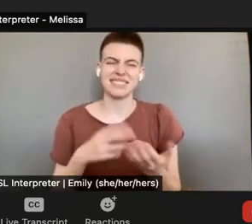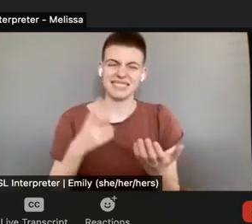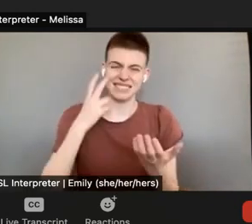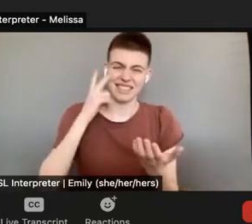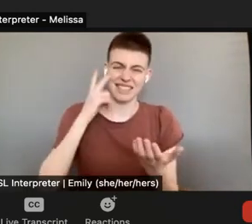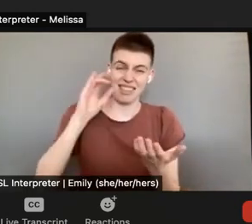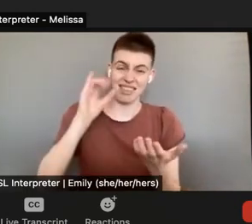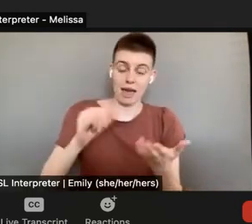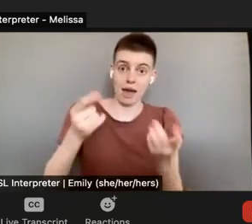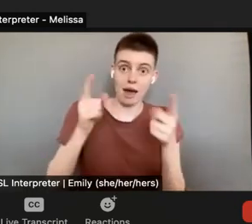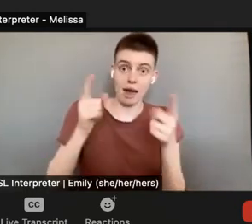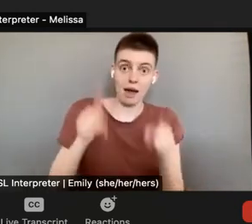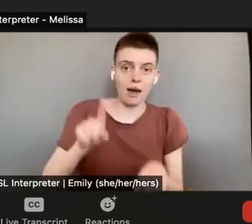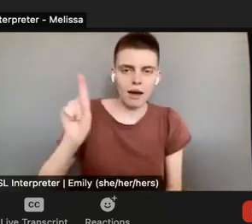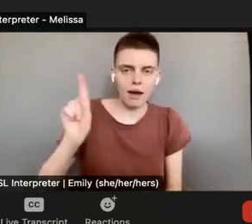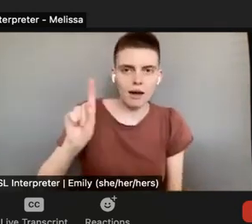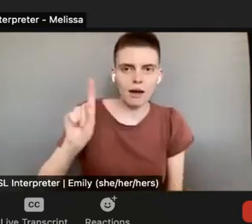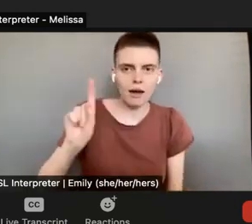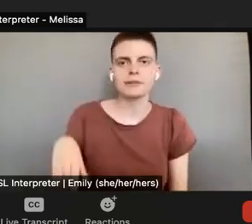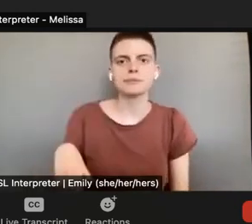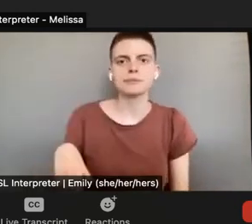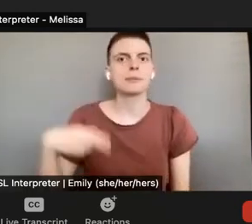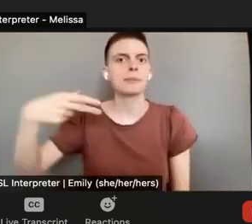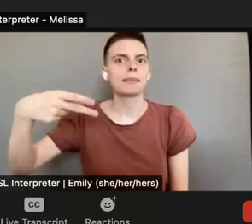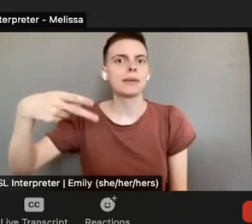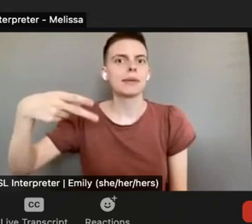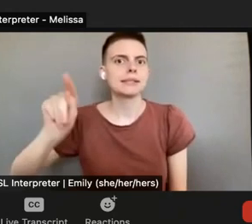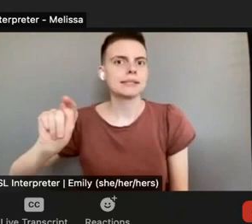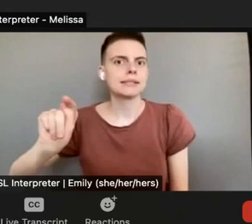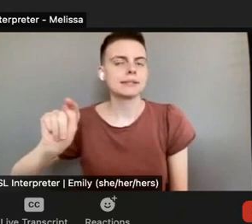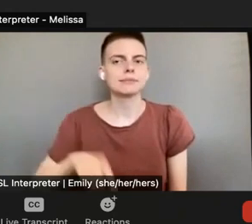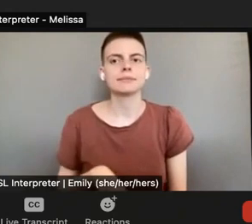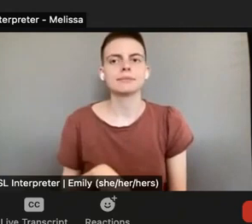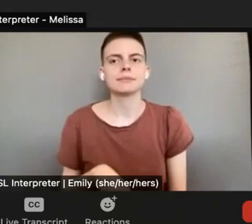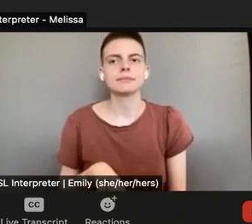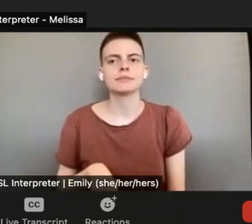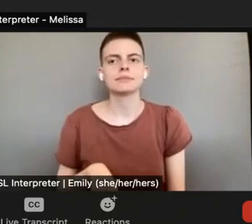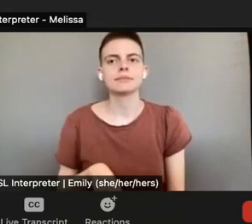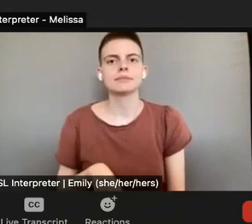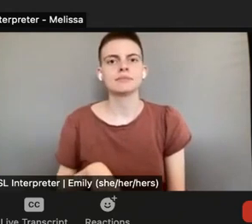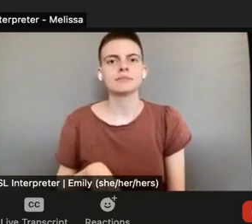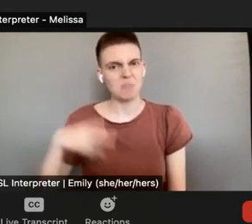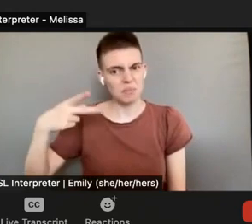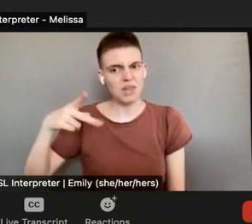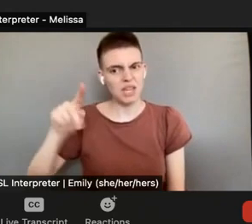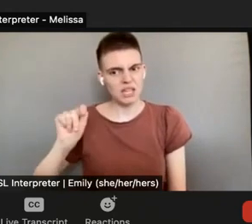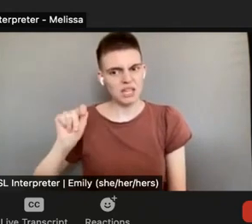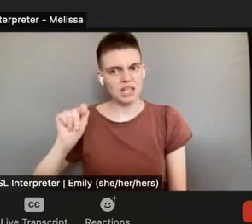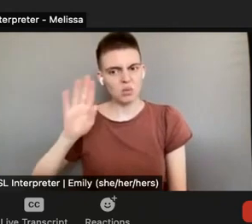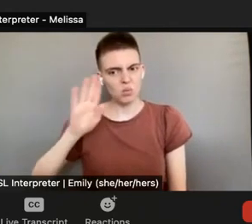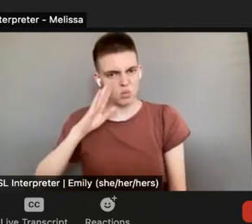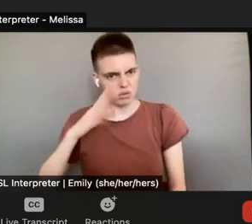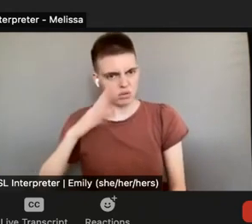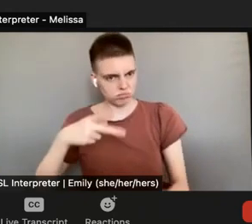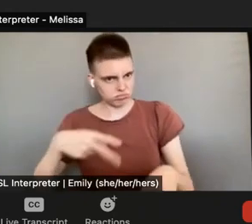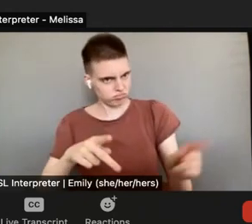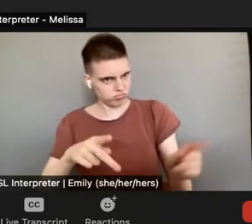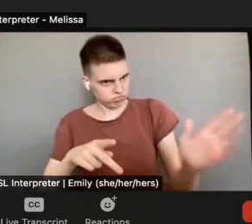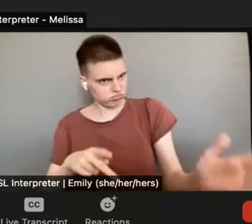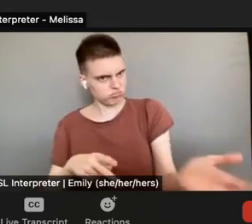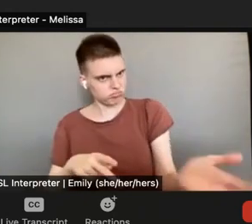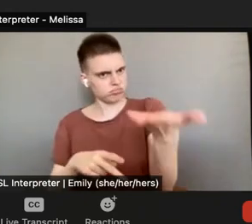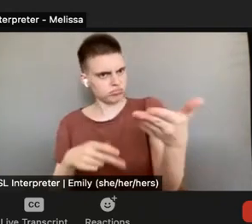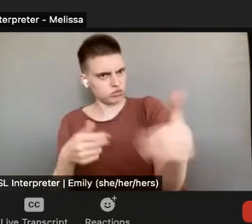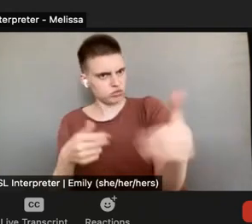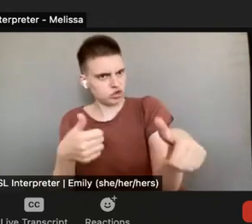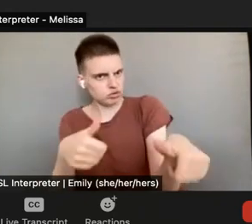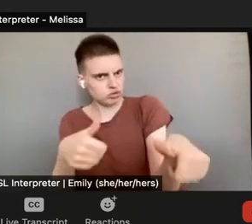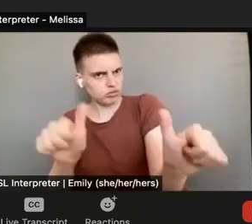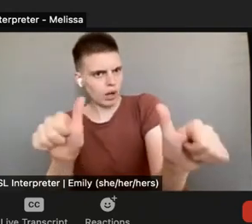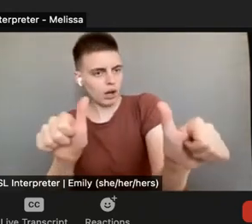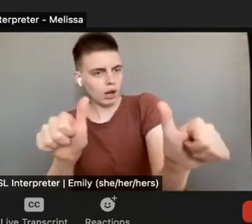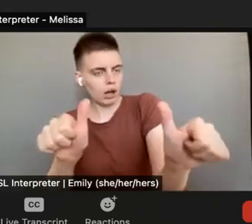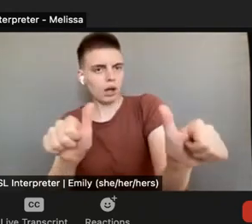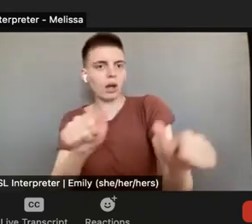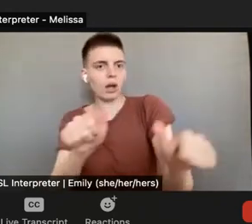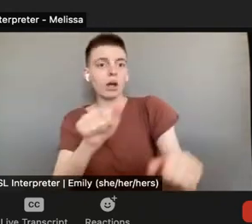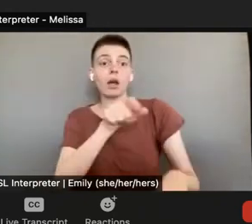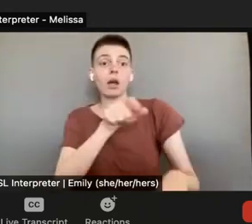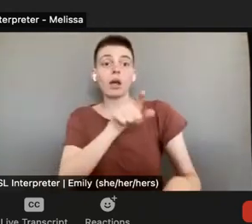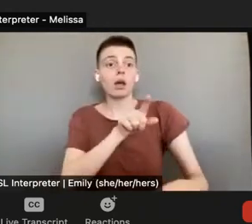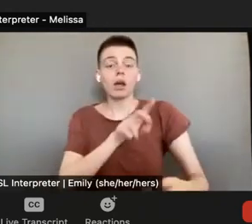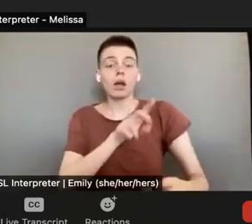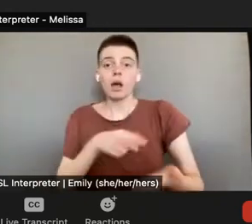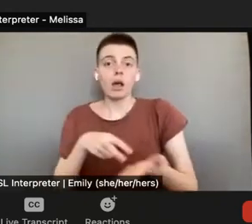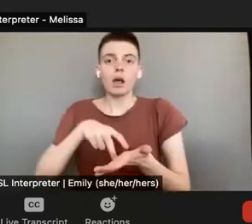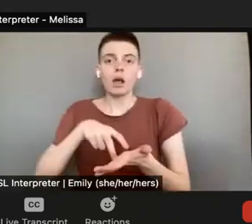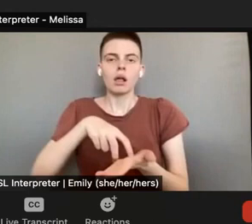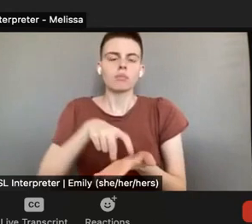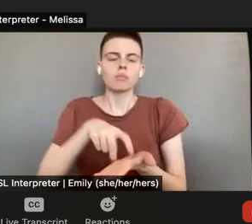PT, where the PT will let the child try. And even if they stumble, even if